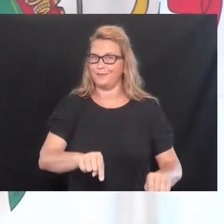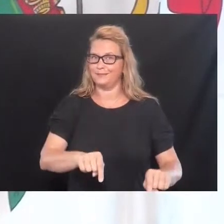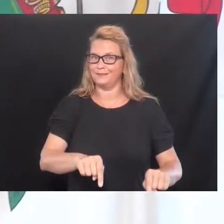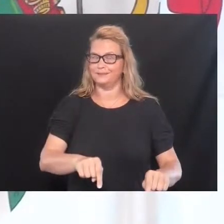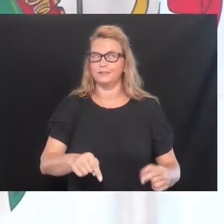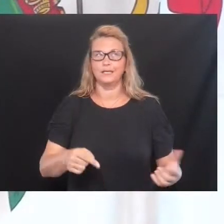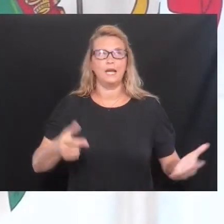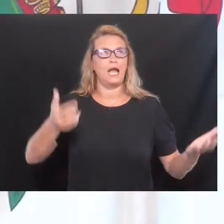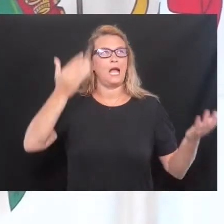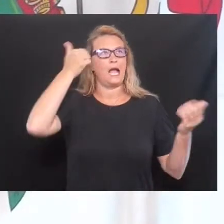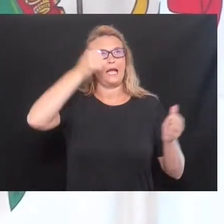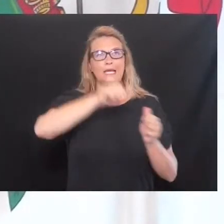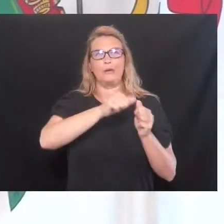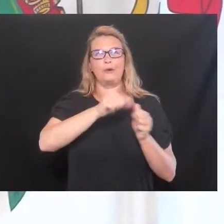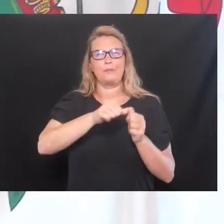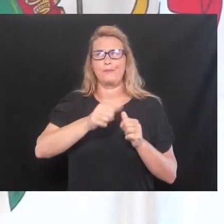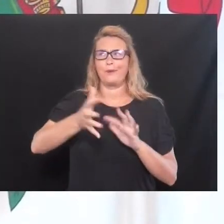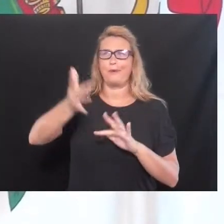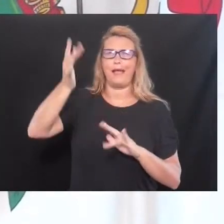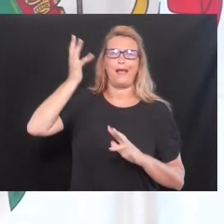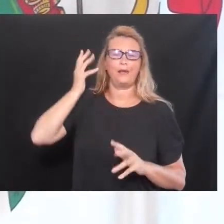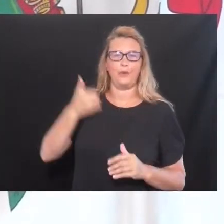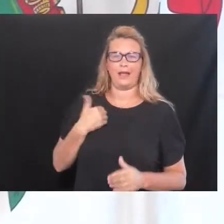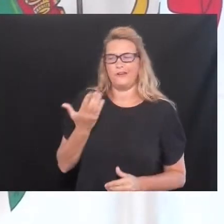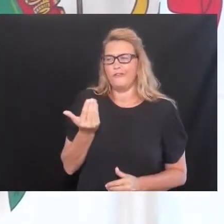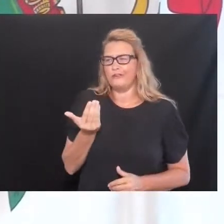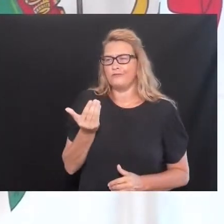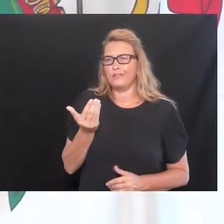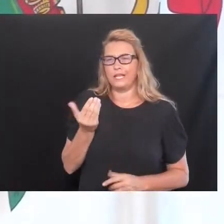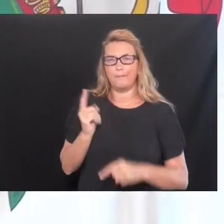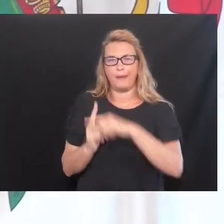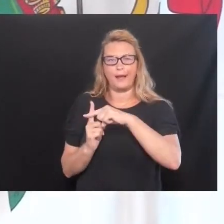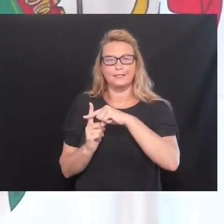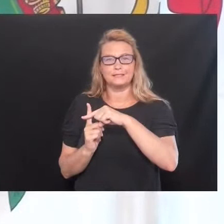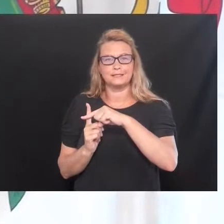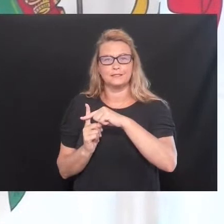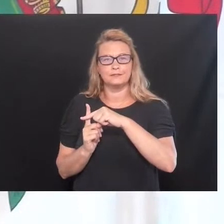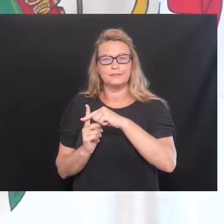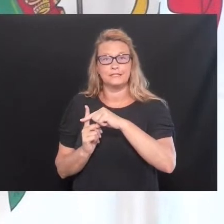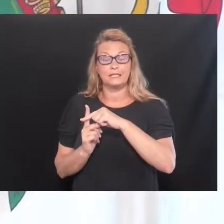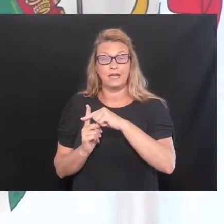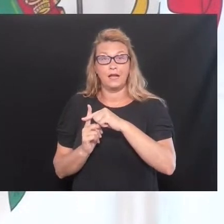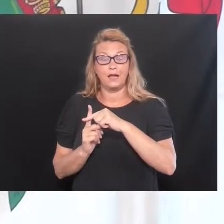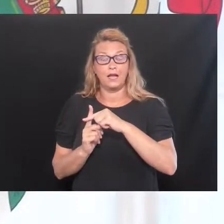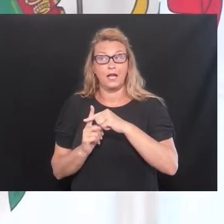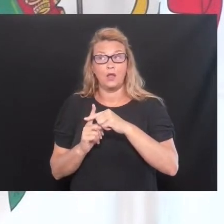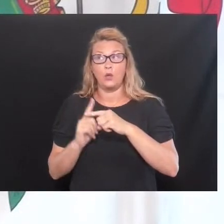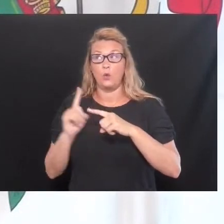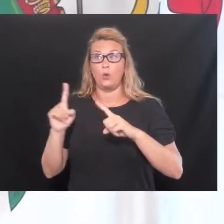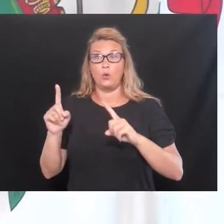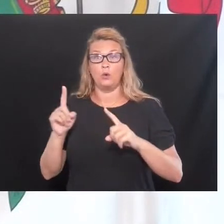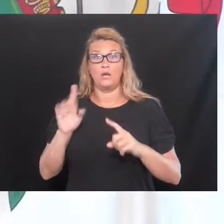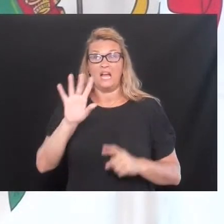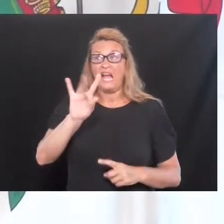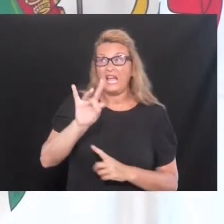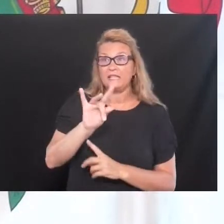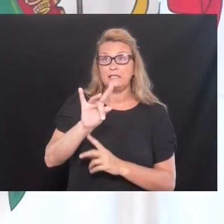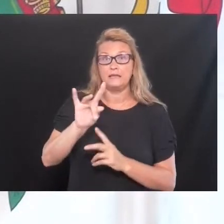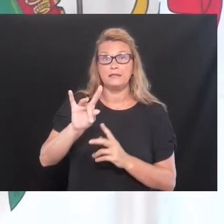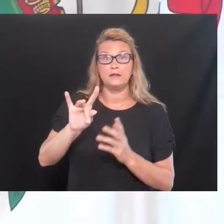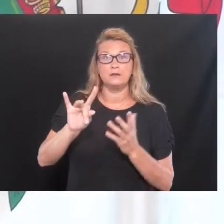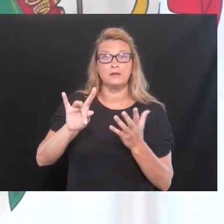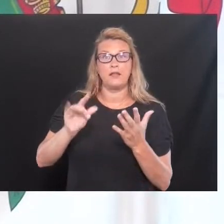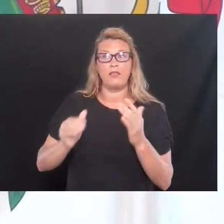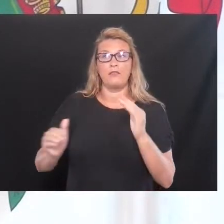know what the number was, 15 cases, and it just went for a good while. And then all of a sudden we had 18 cases, and